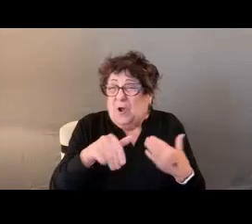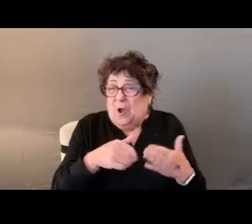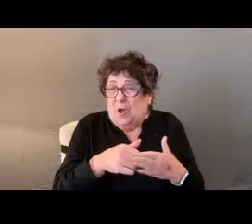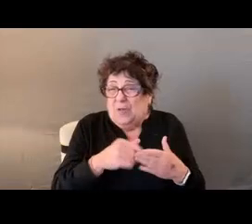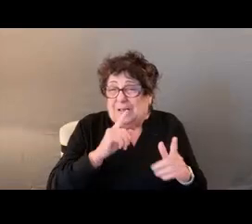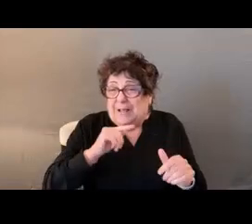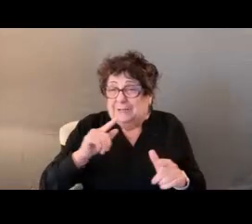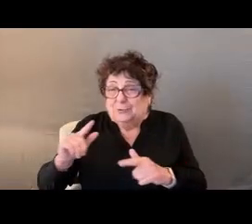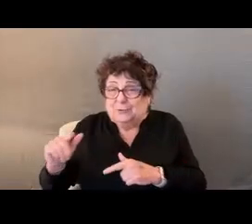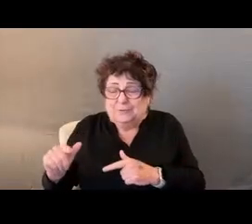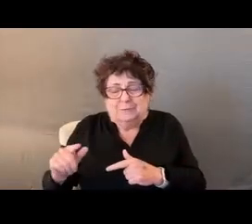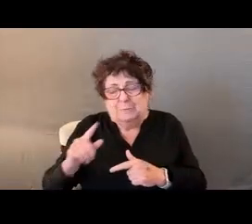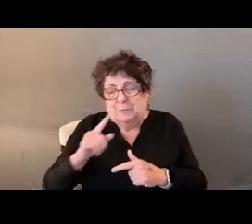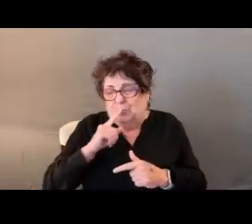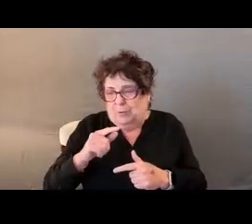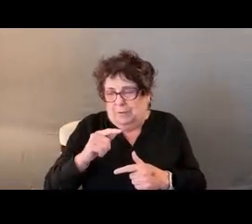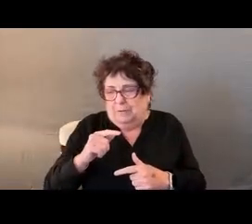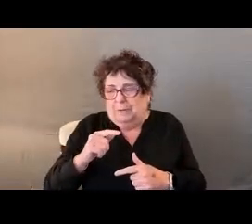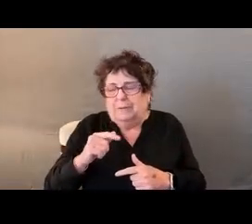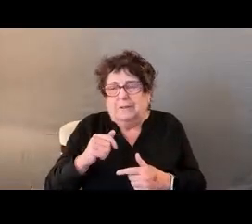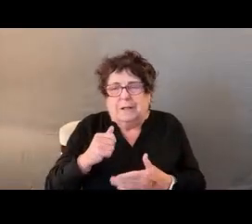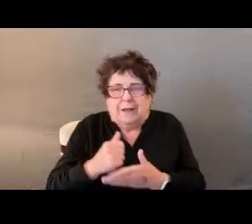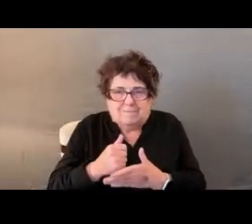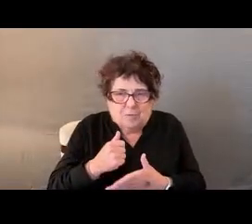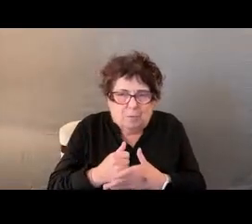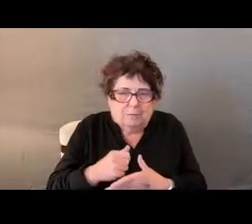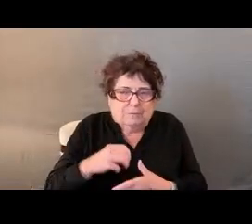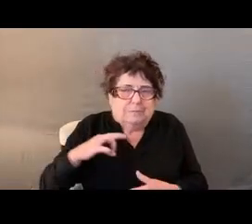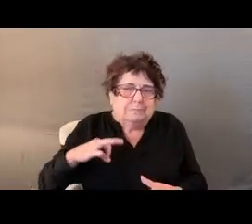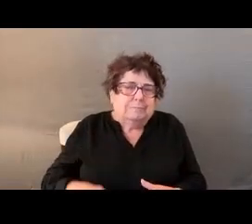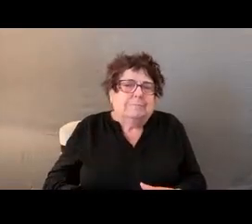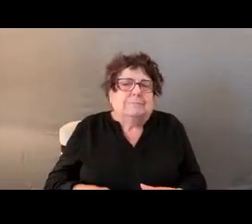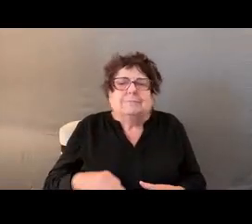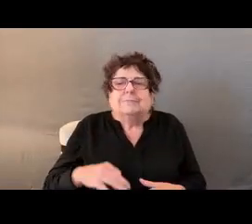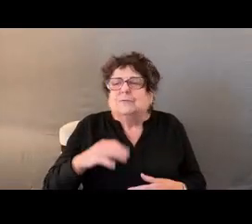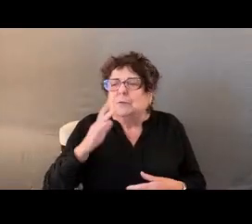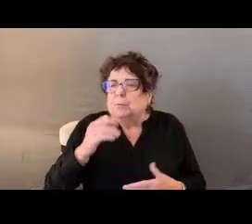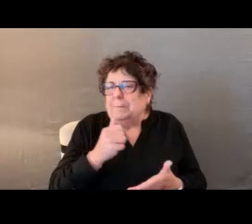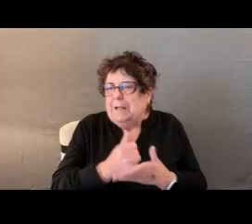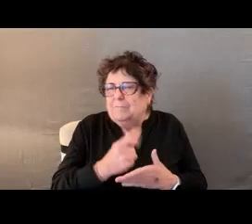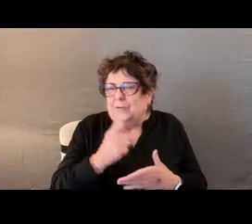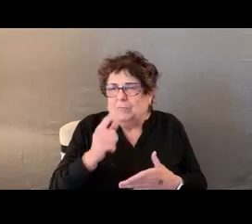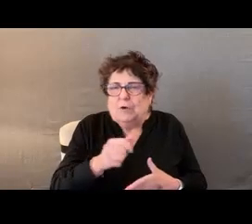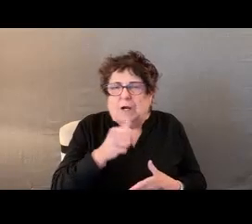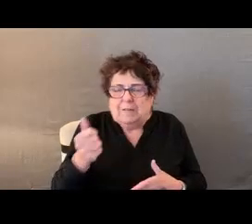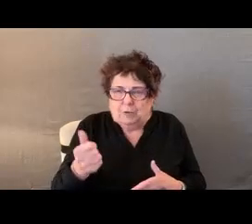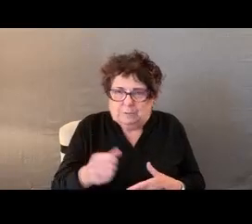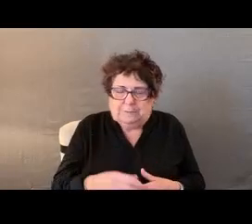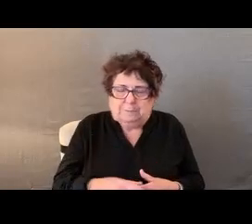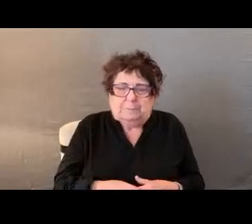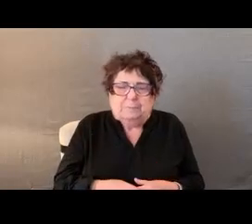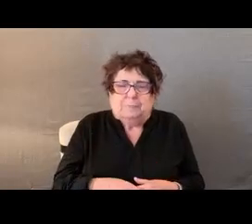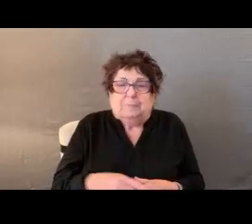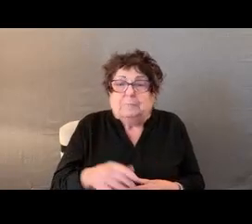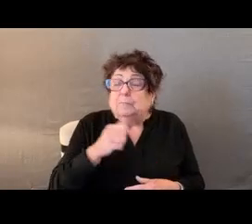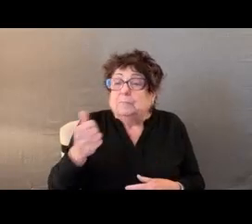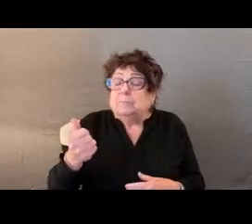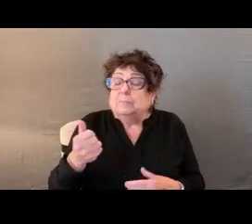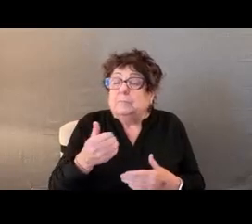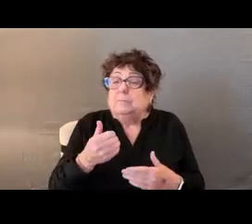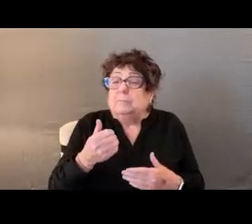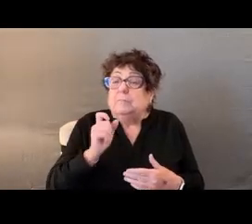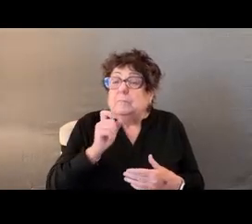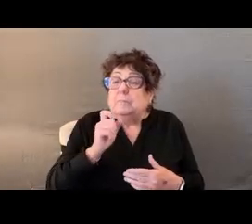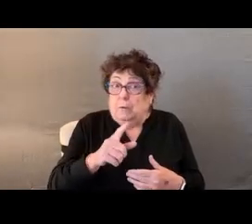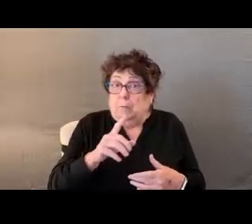been very helpful, and I'm sure it'll be helpful for others. The other question I wanted to touch base with